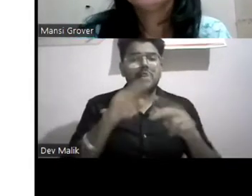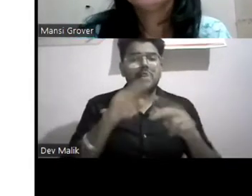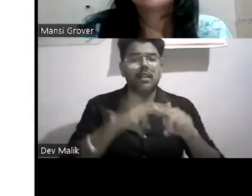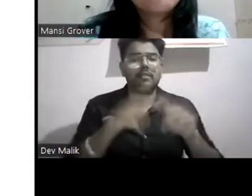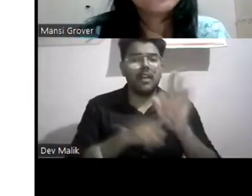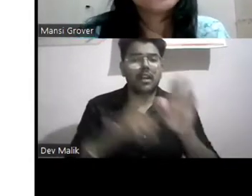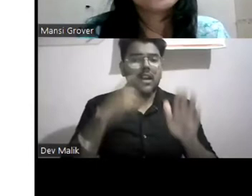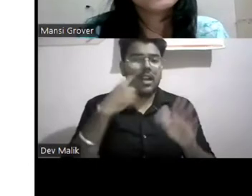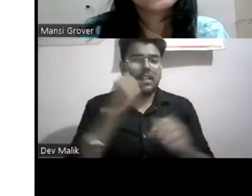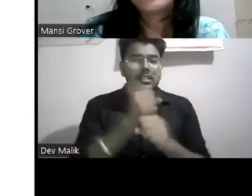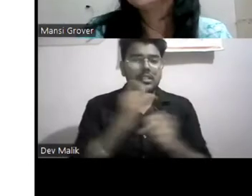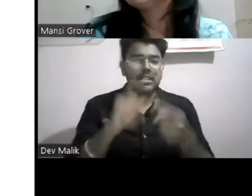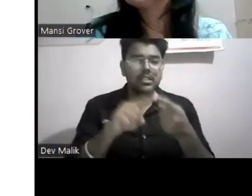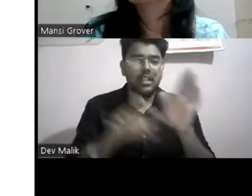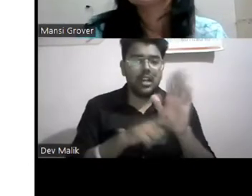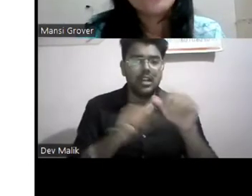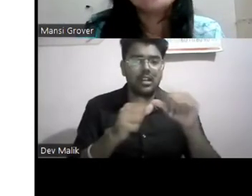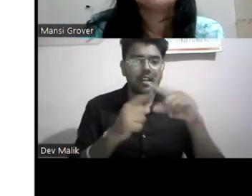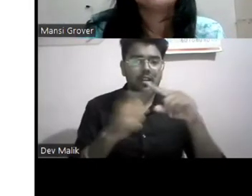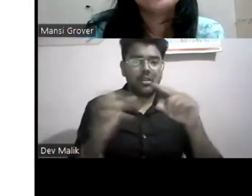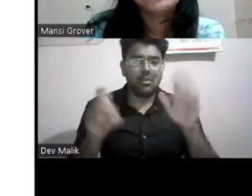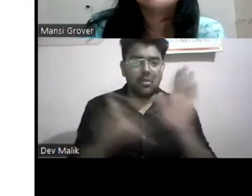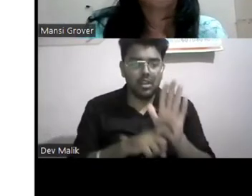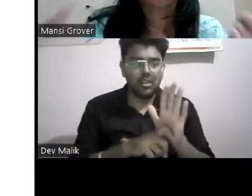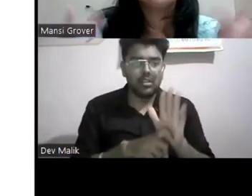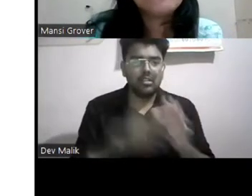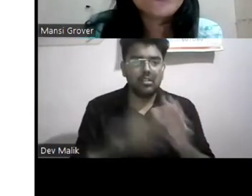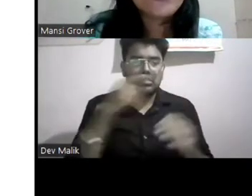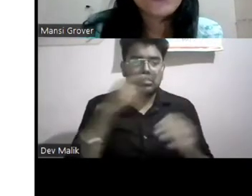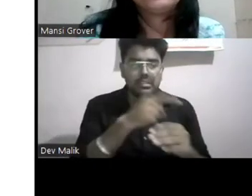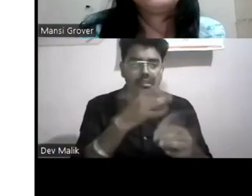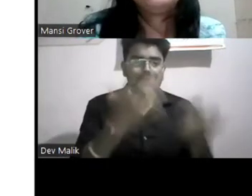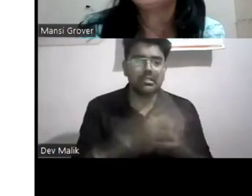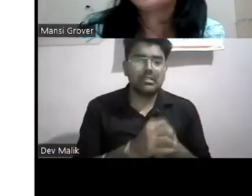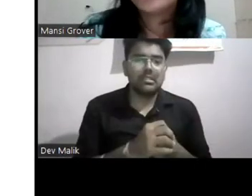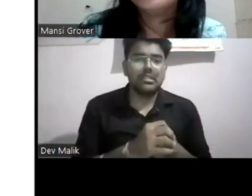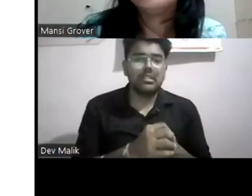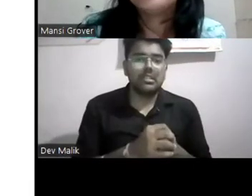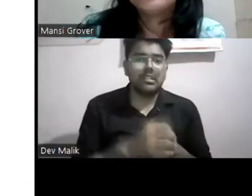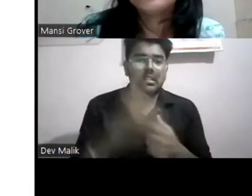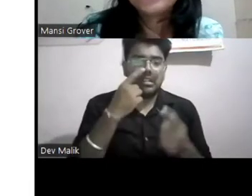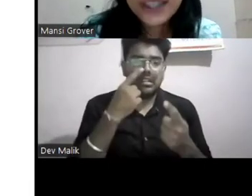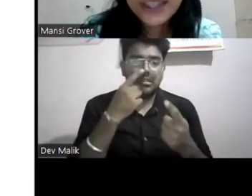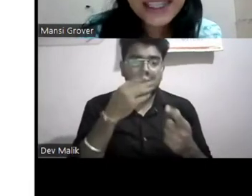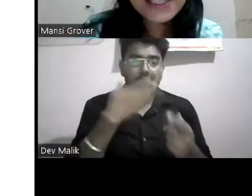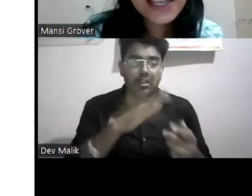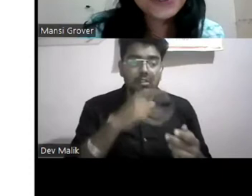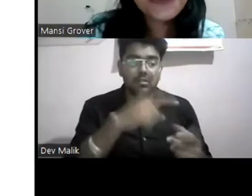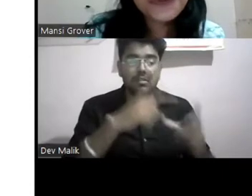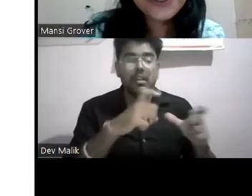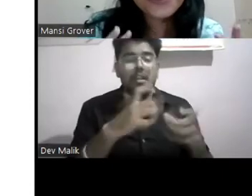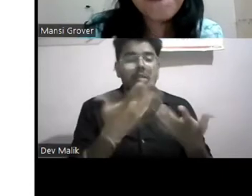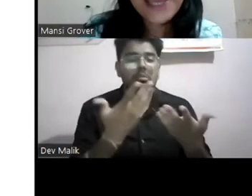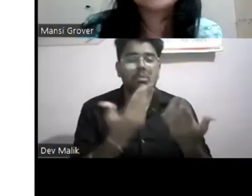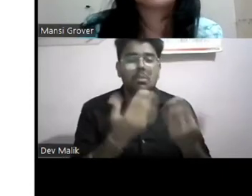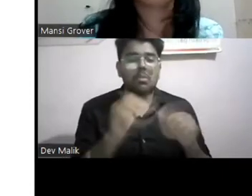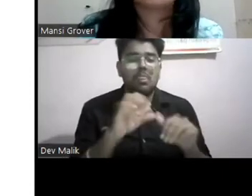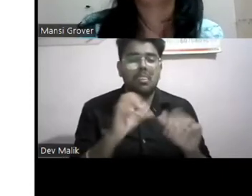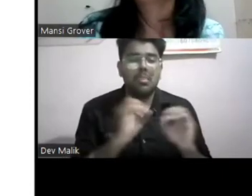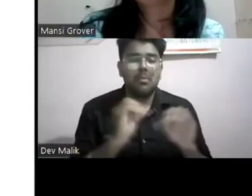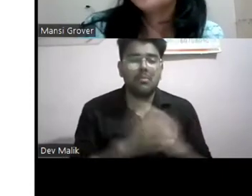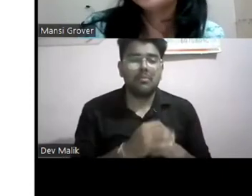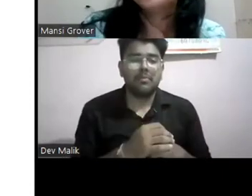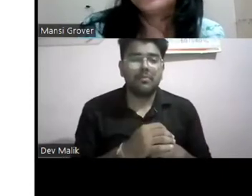a refrigerator and she is not able to defrost the child. So this kind of imagery